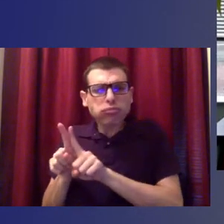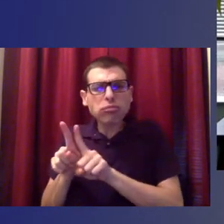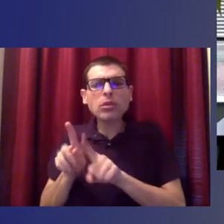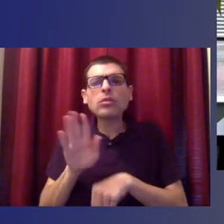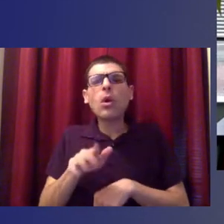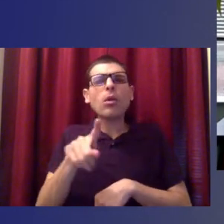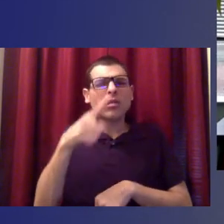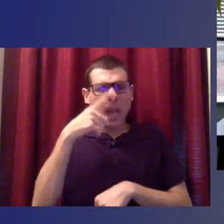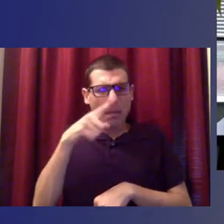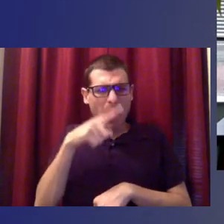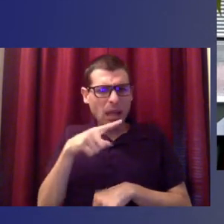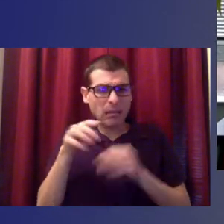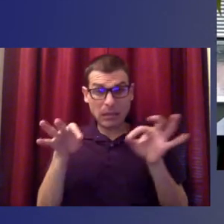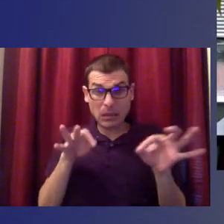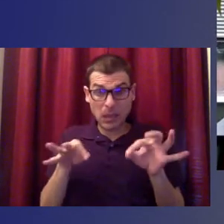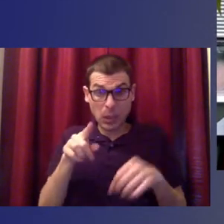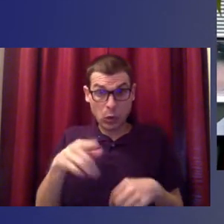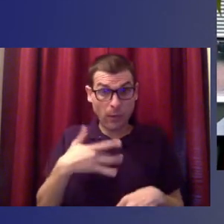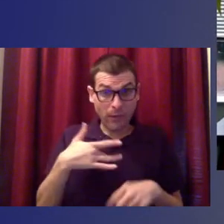today?